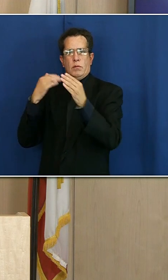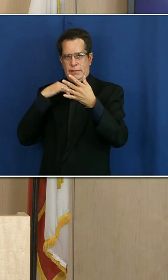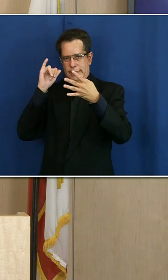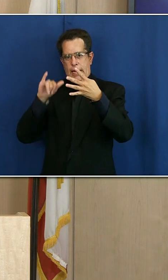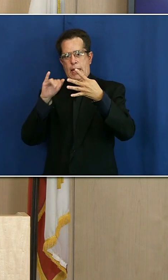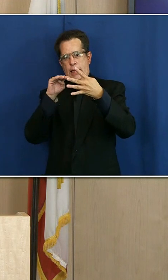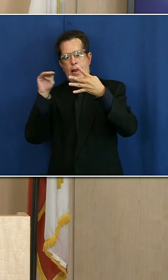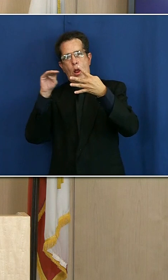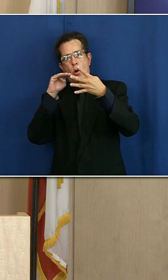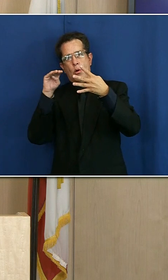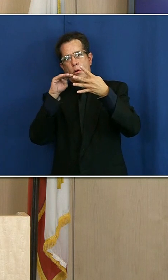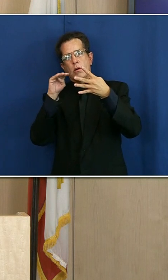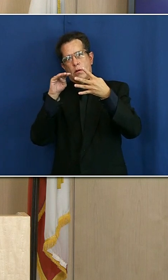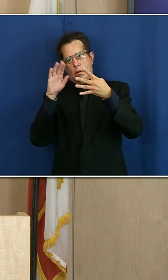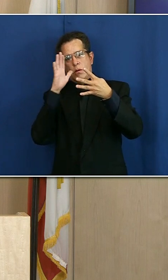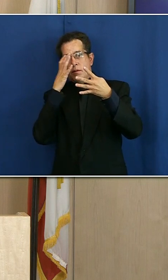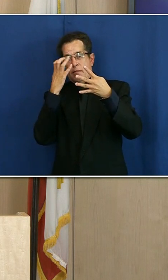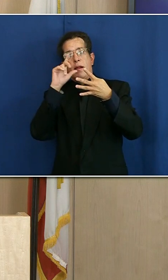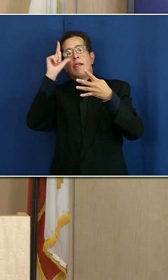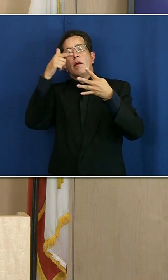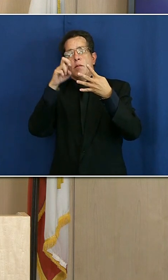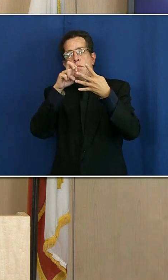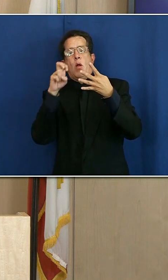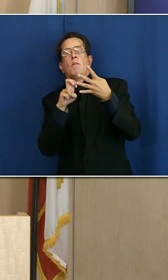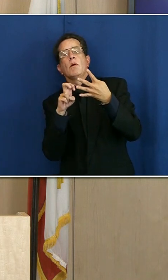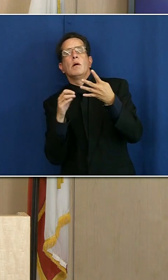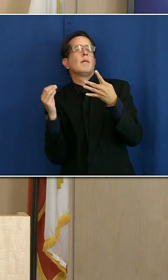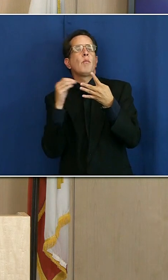and, in fact, are able to improve to better tiers later on.